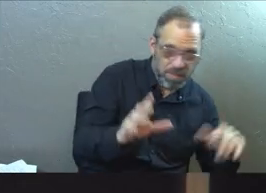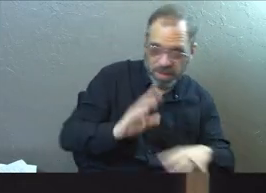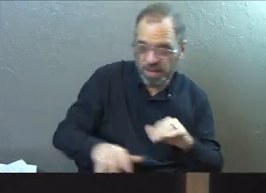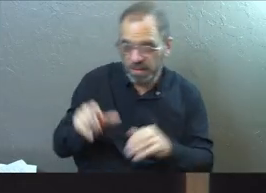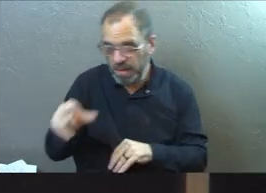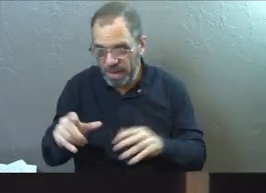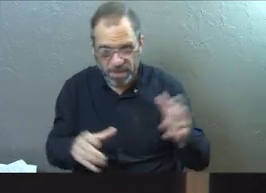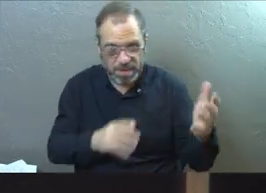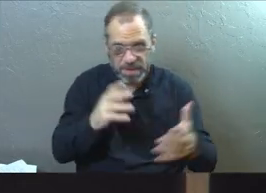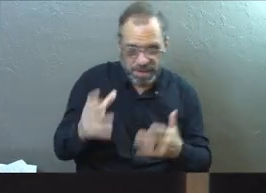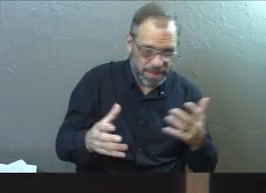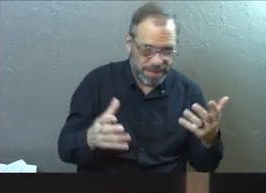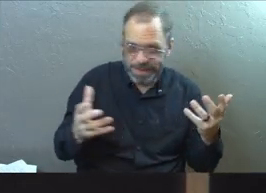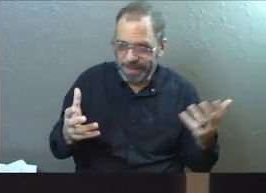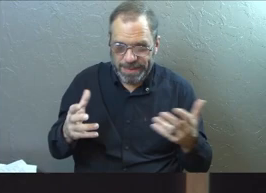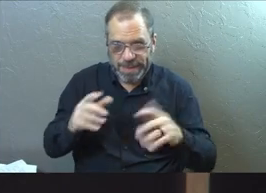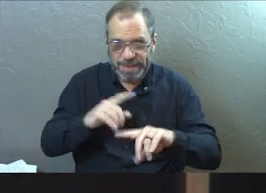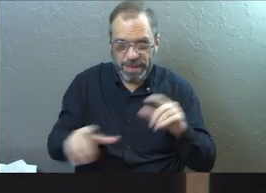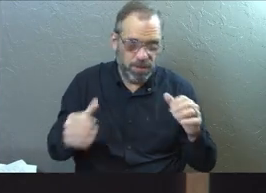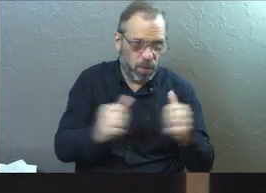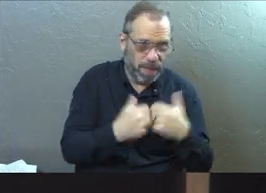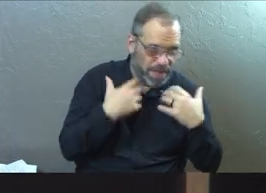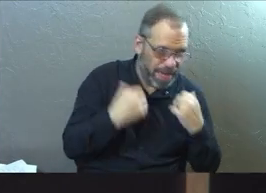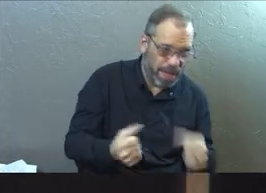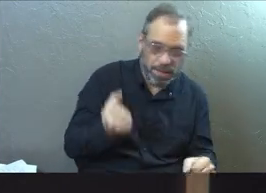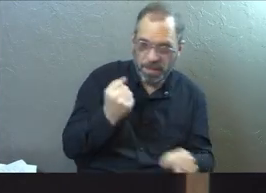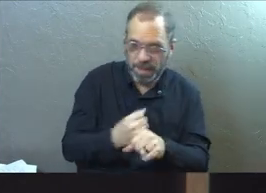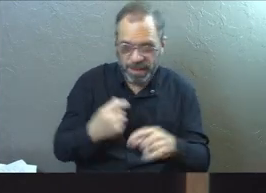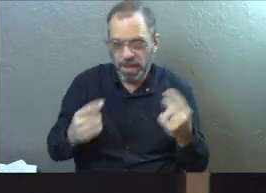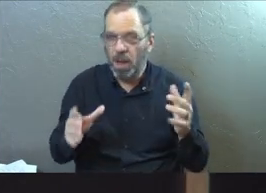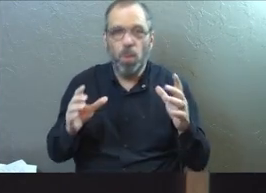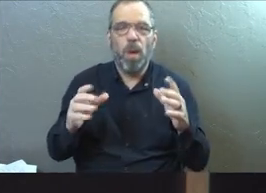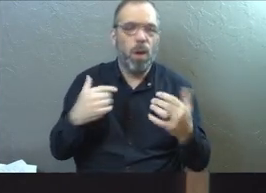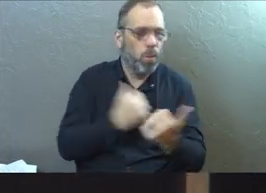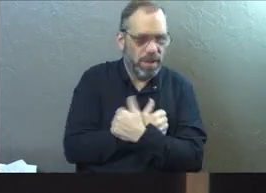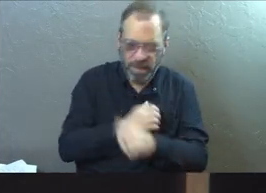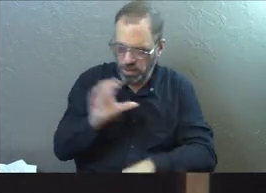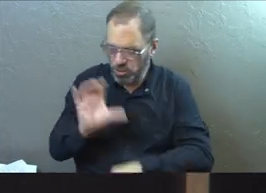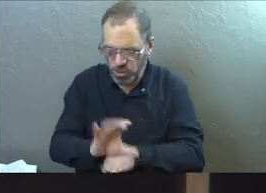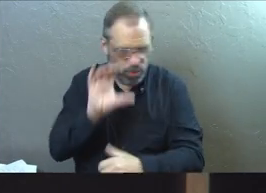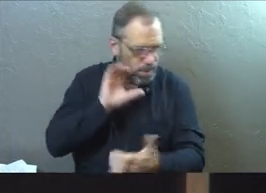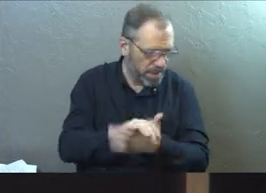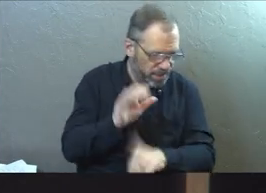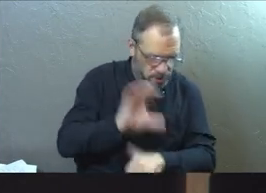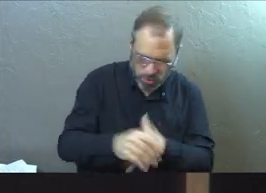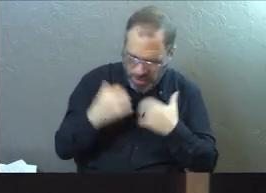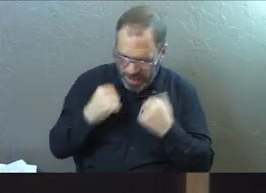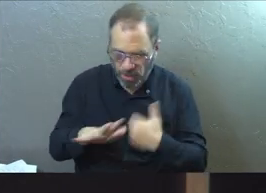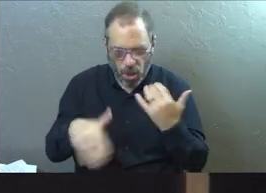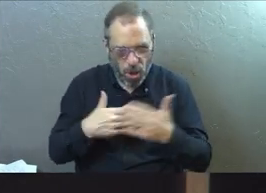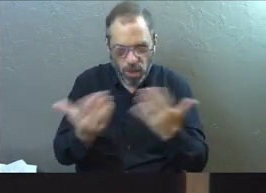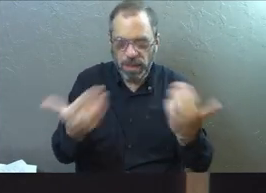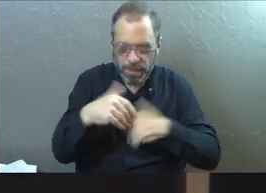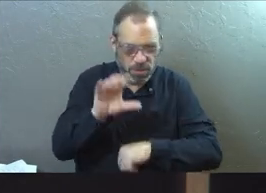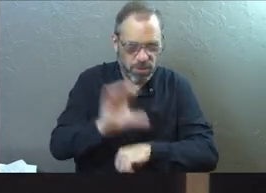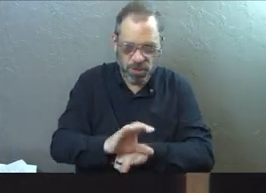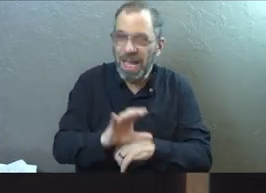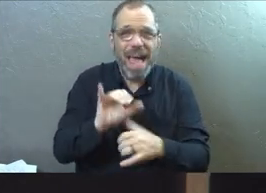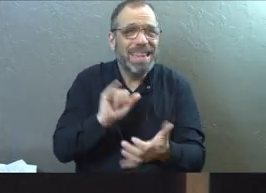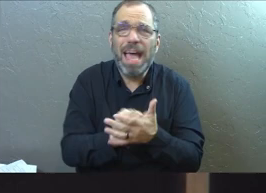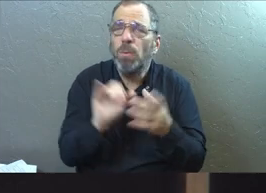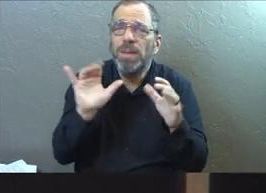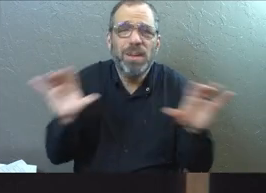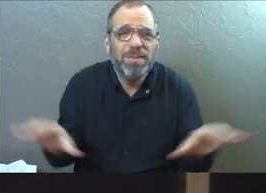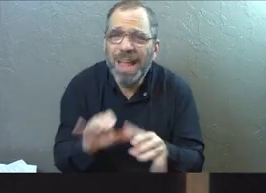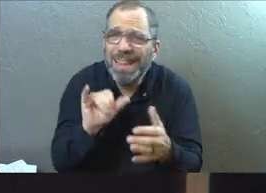differently than we would. We want to make sure that we're doing stuff with health and so we can make the argument that, well, we love our church, we believe our church is healthy, so we want everybody to come to our church, right? You could do all